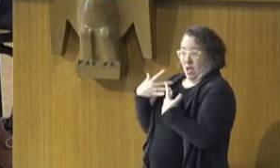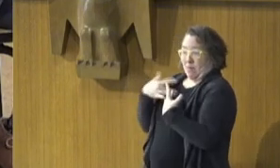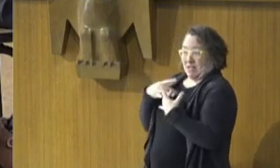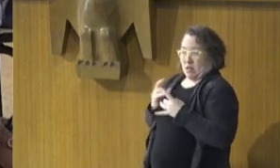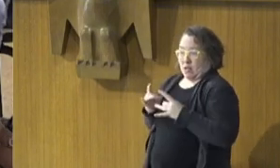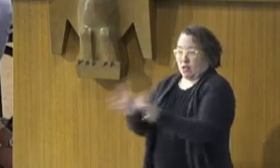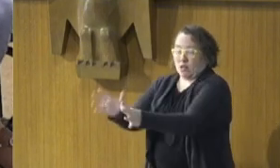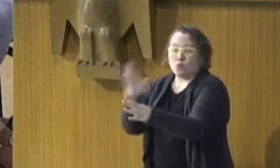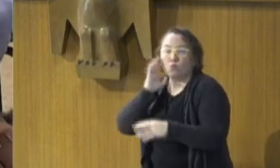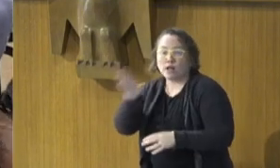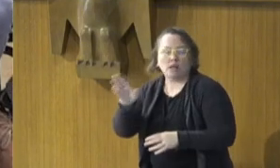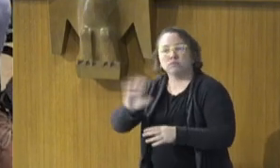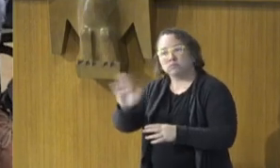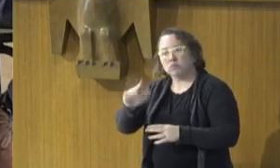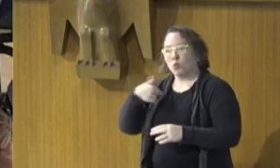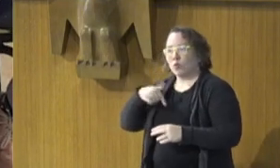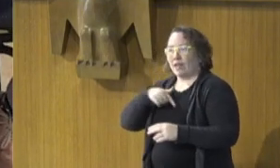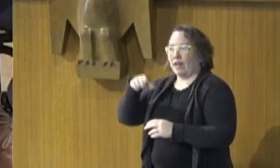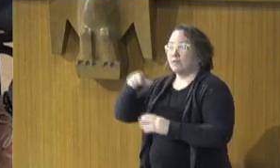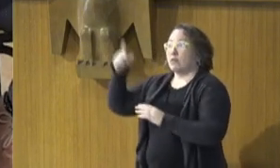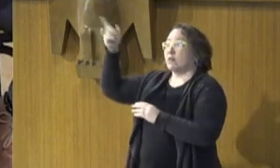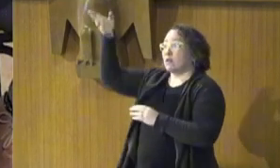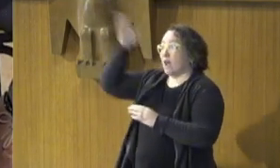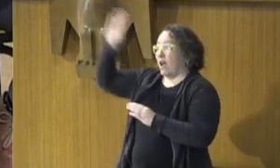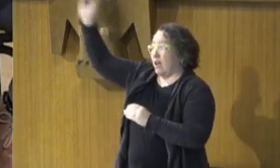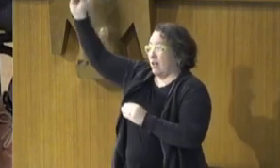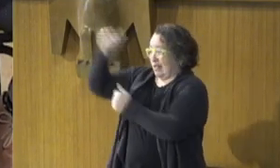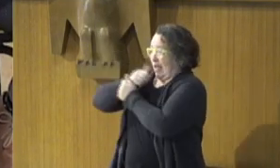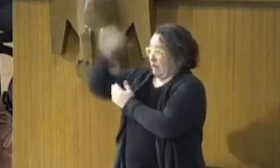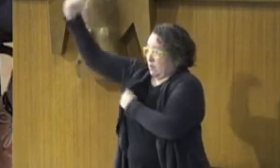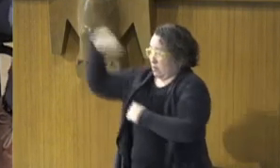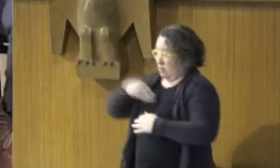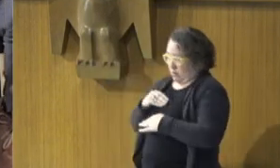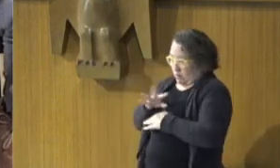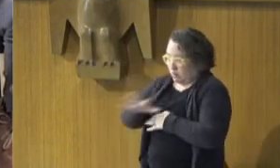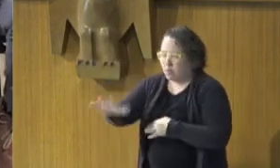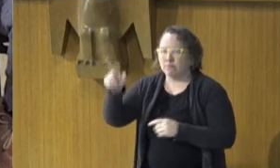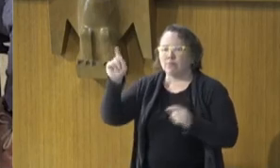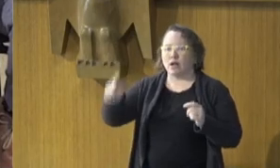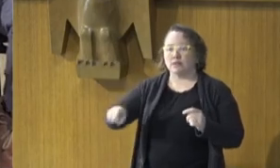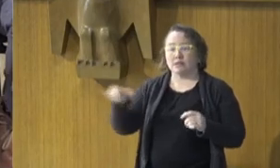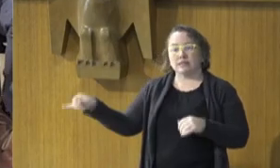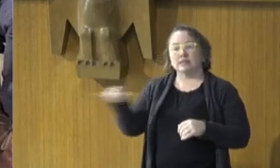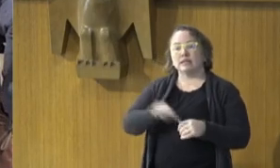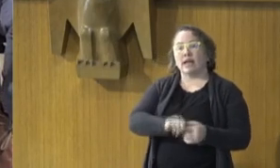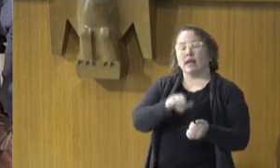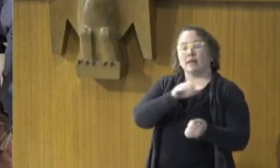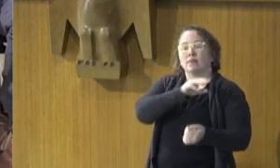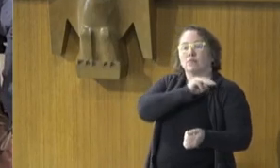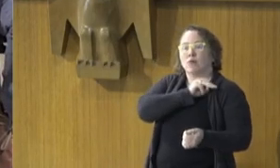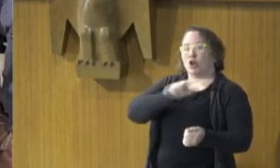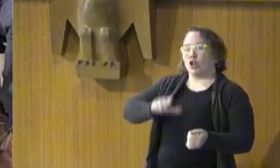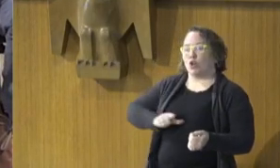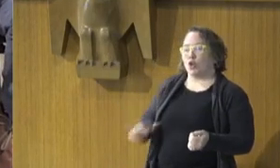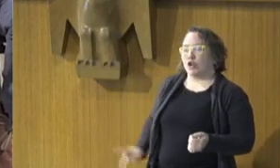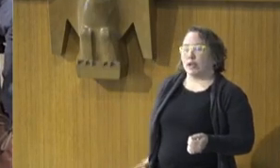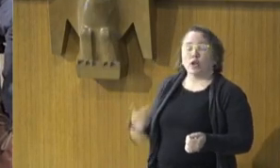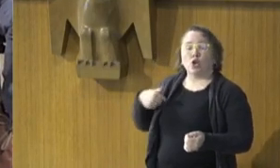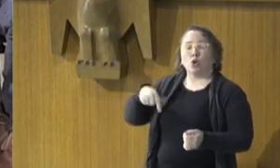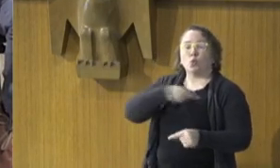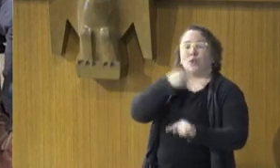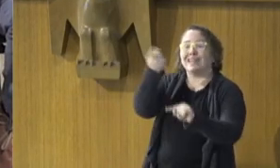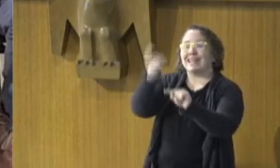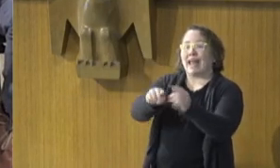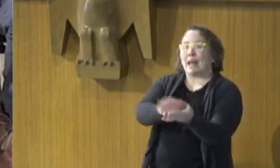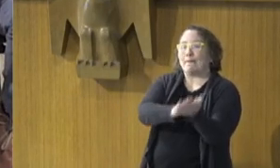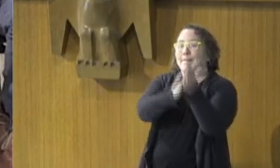community. And so to be able to say love your enemies is to say, just like Dr. King, we cannot become the hate that we